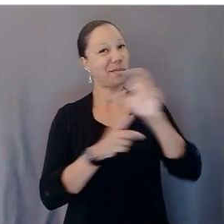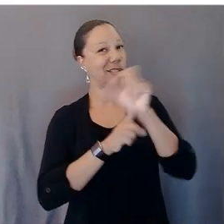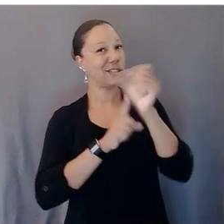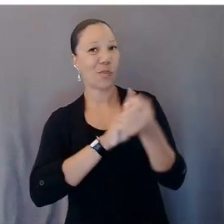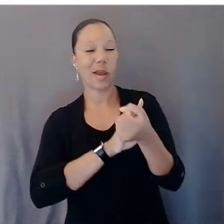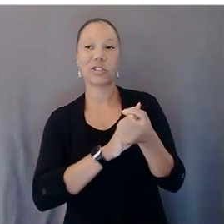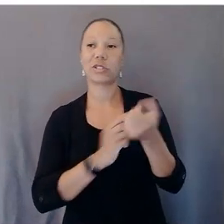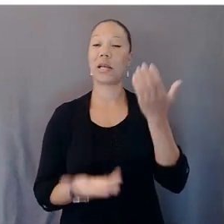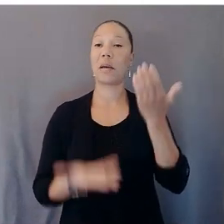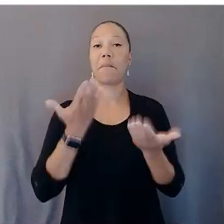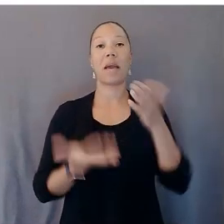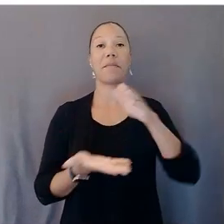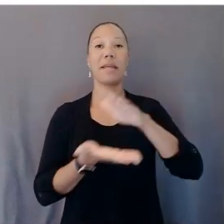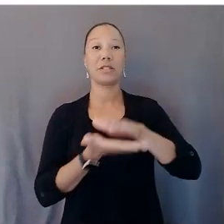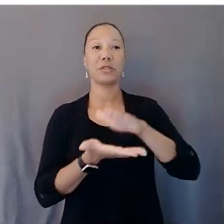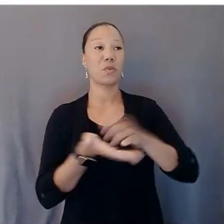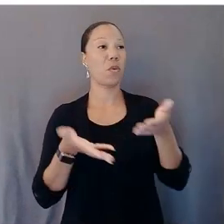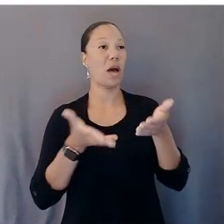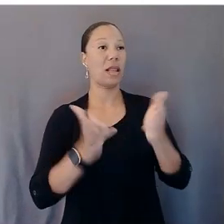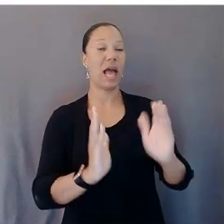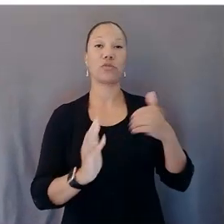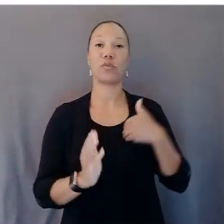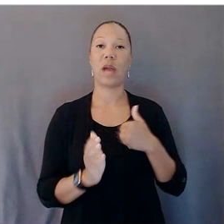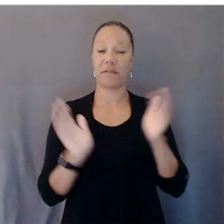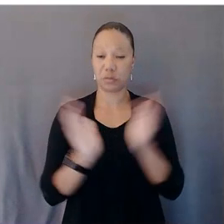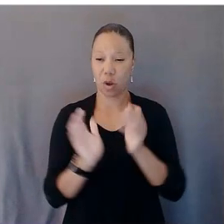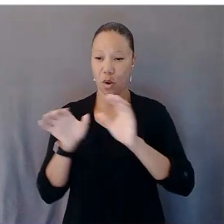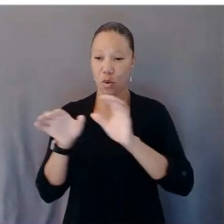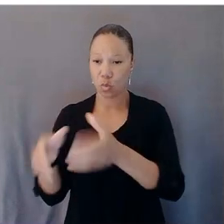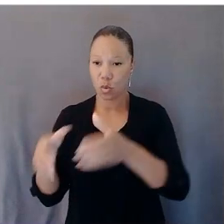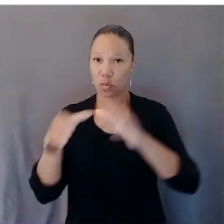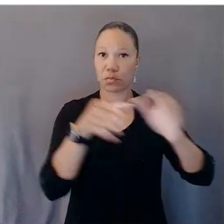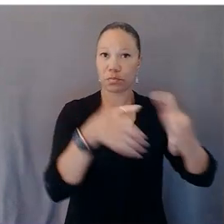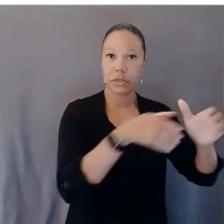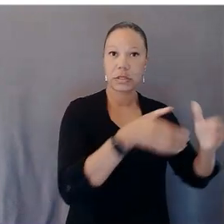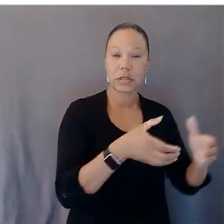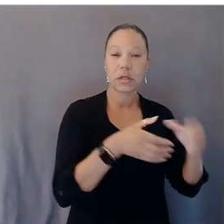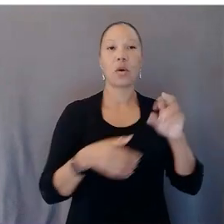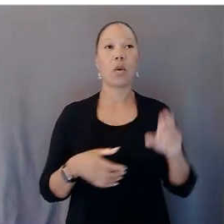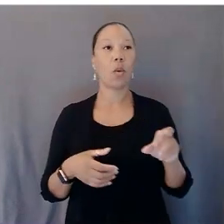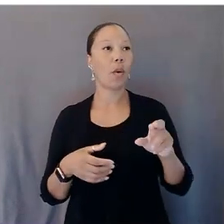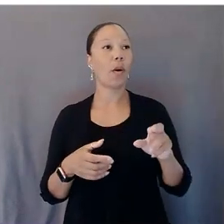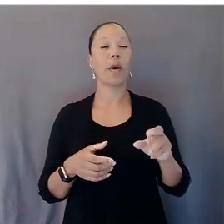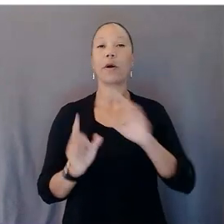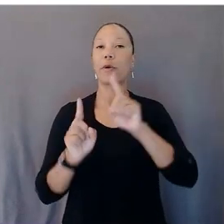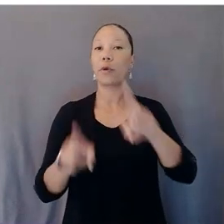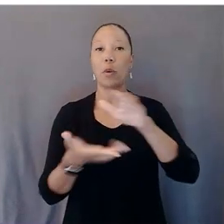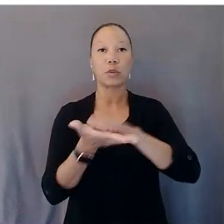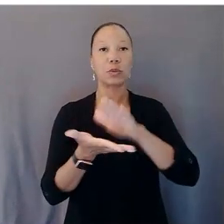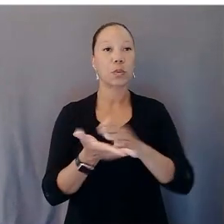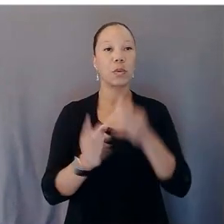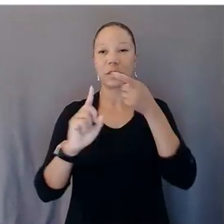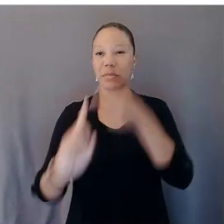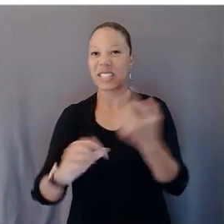to, we may only be able to do small groups. We're going to have staggered this or staggered that. We might have to have